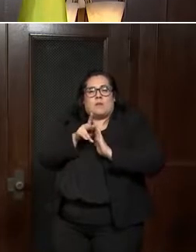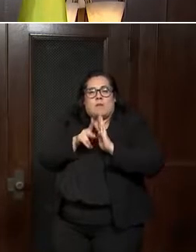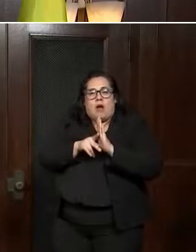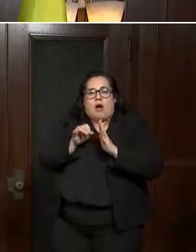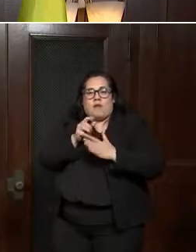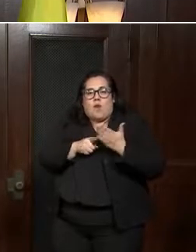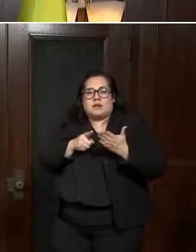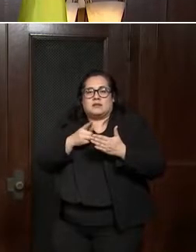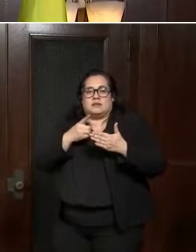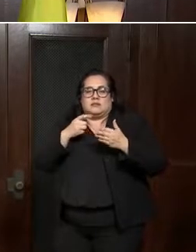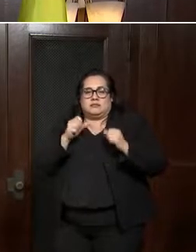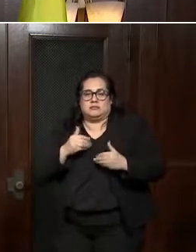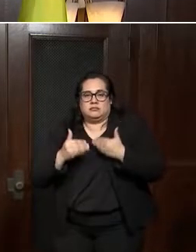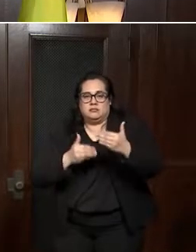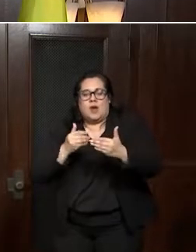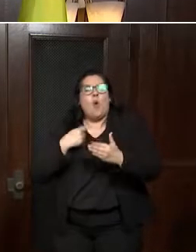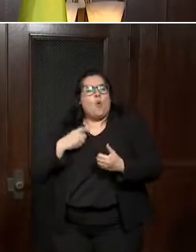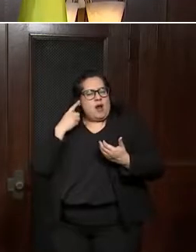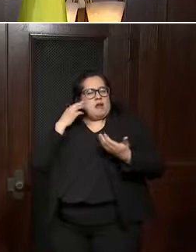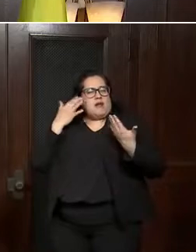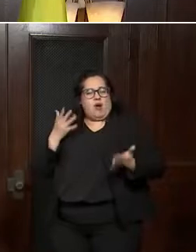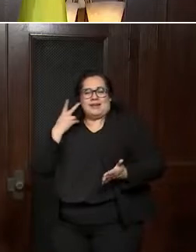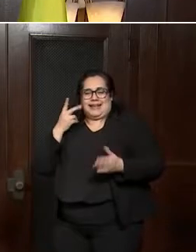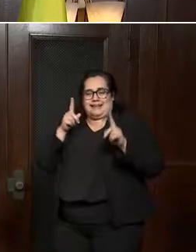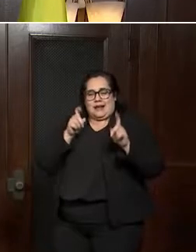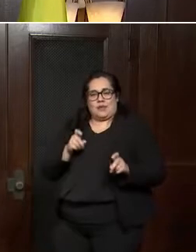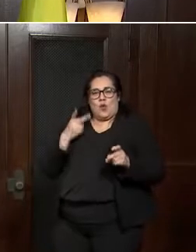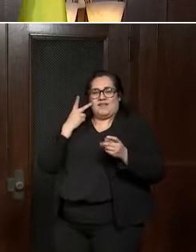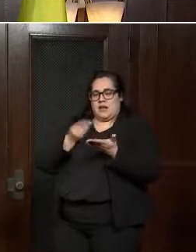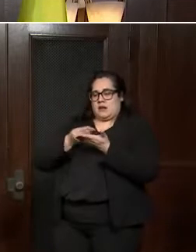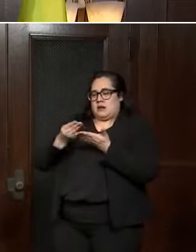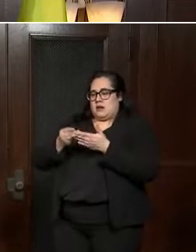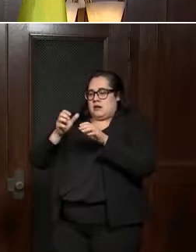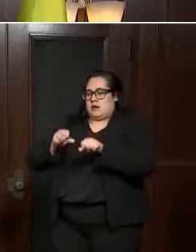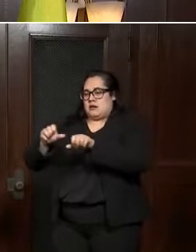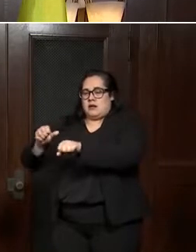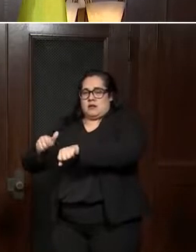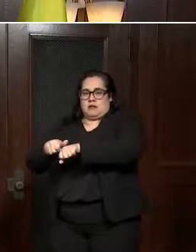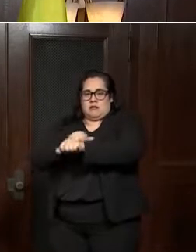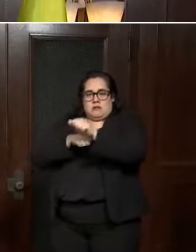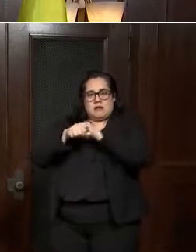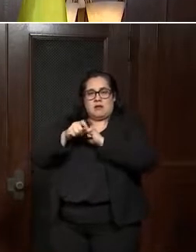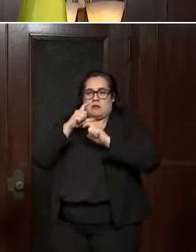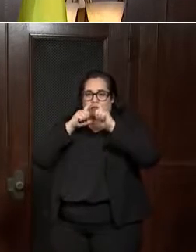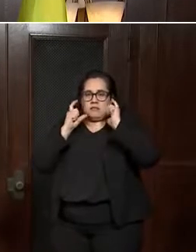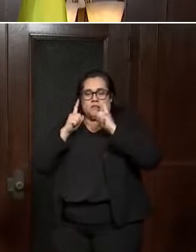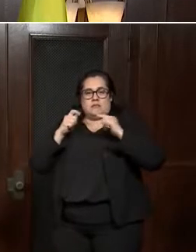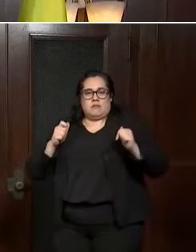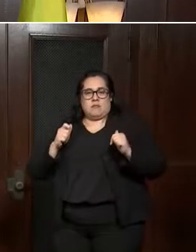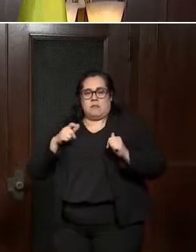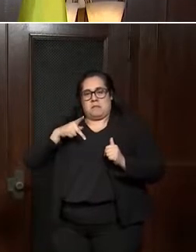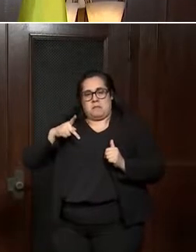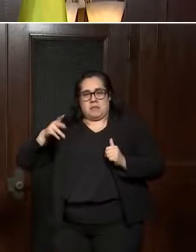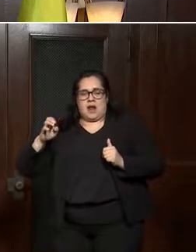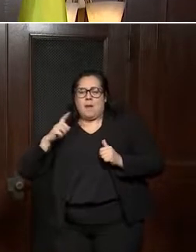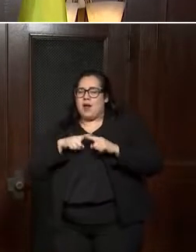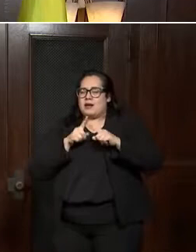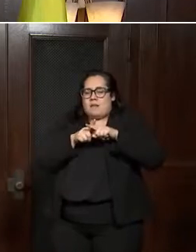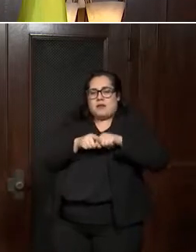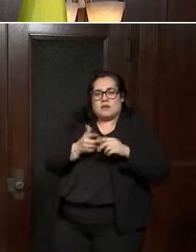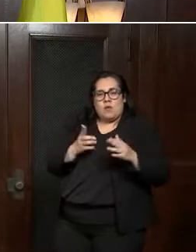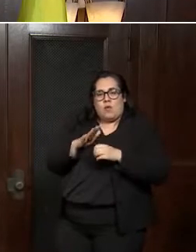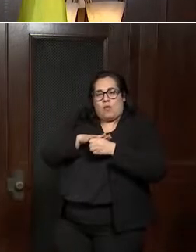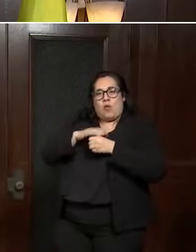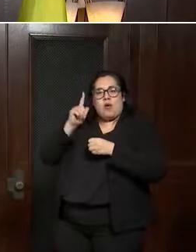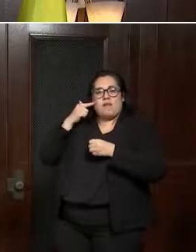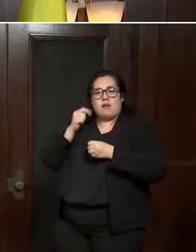But as we know, as we've seen with testing, as we've seen with procurement of PPE, as we've seen with all of these things, it's going to really depend on local governments